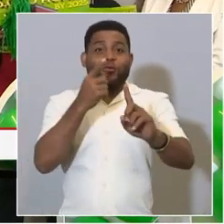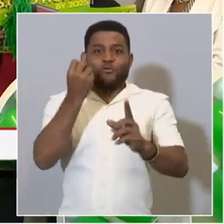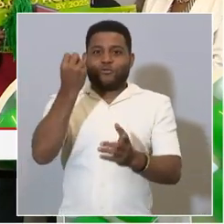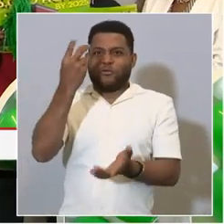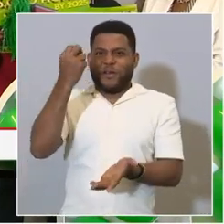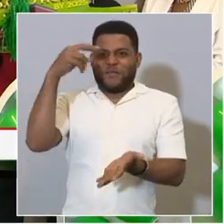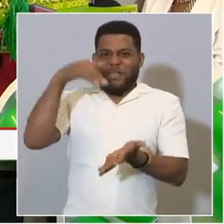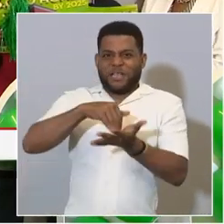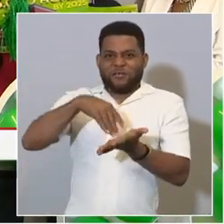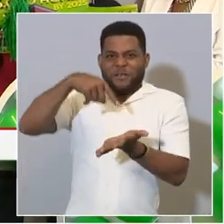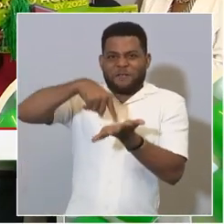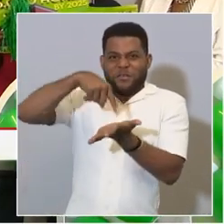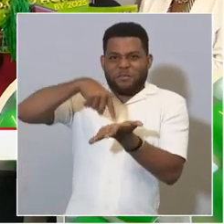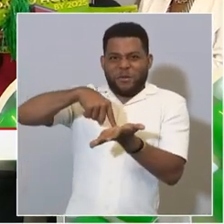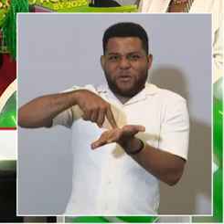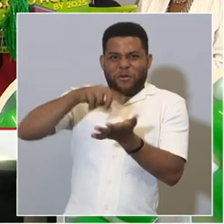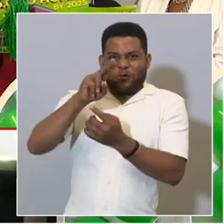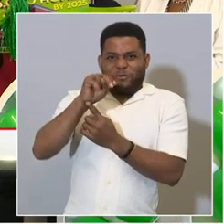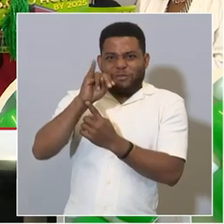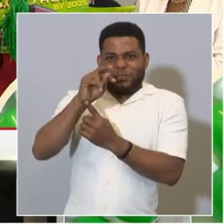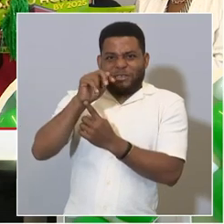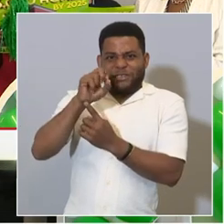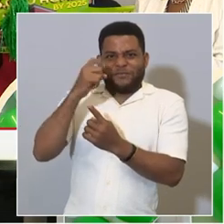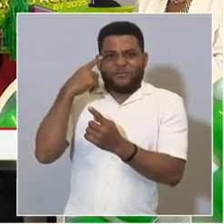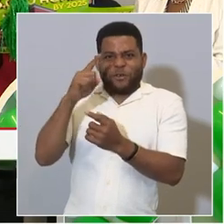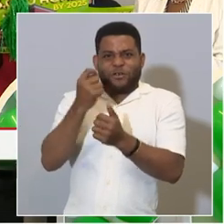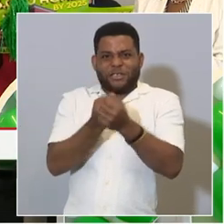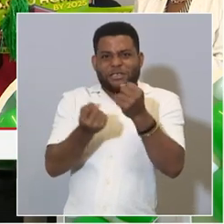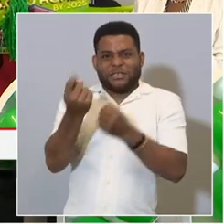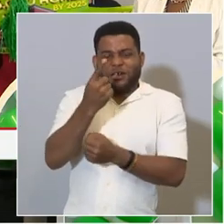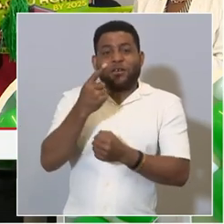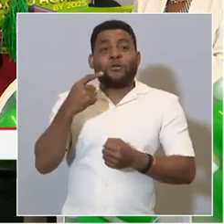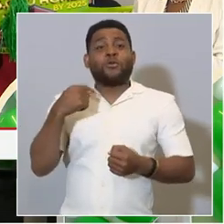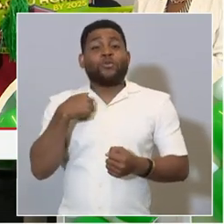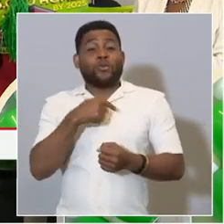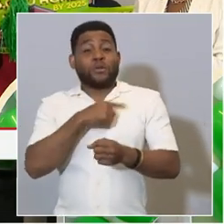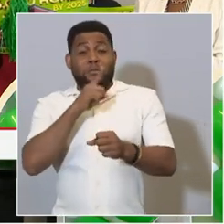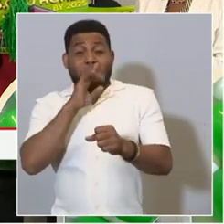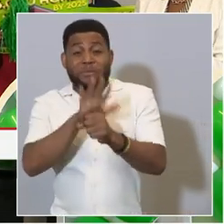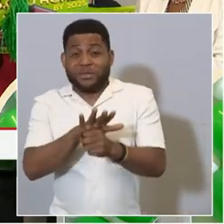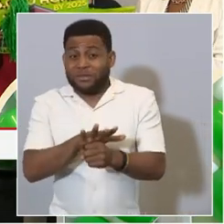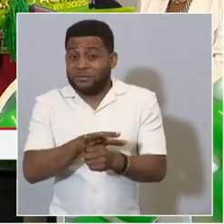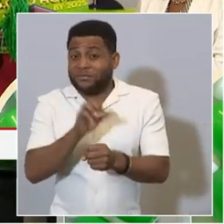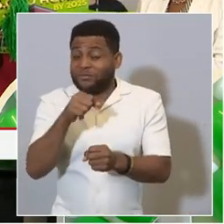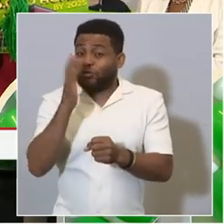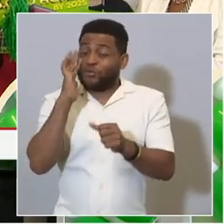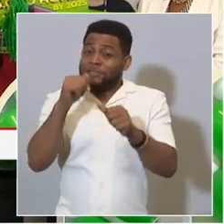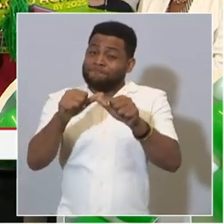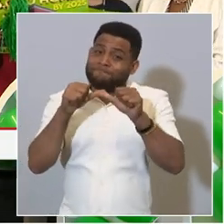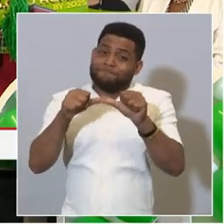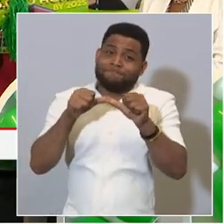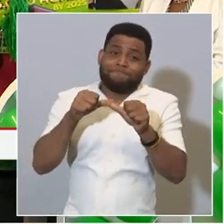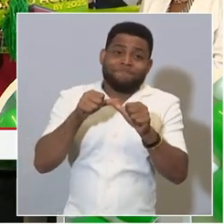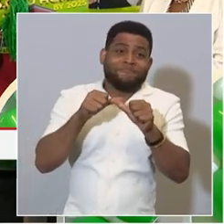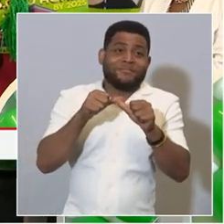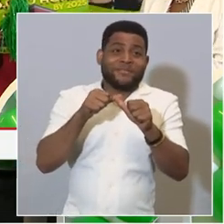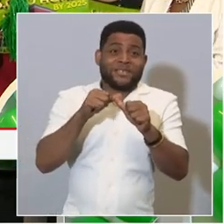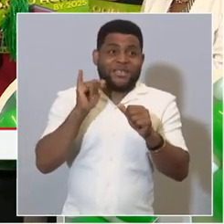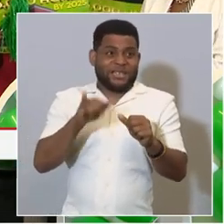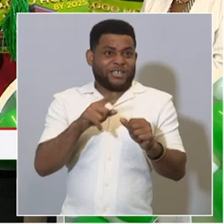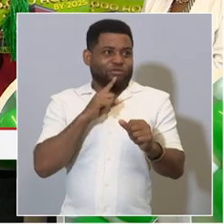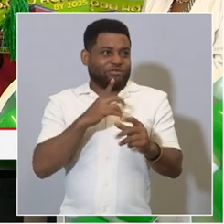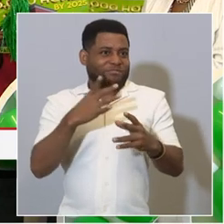promised to keep working on new goals. So that kind of sums up what we've been doing for the last 5 years